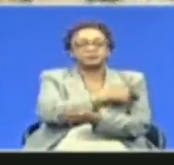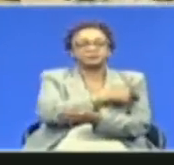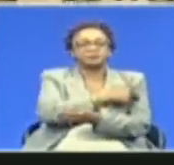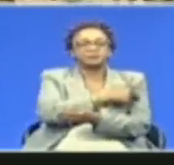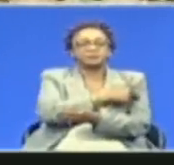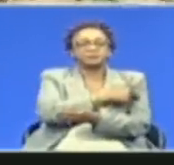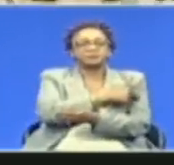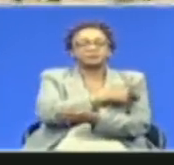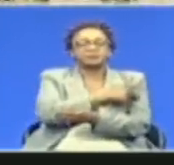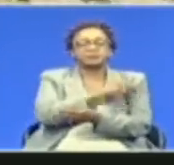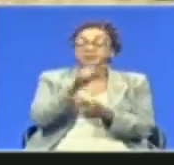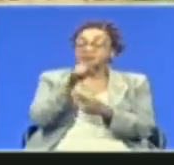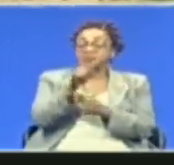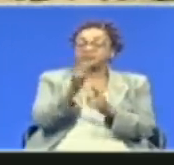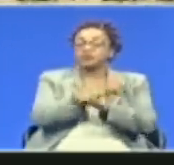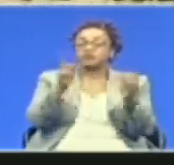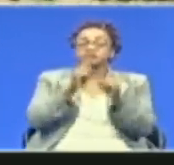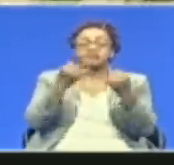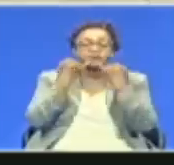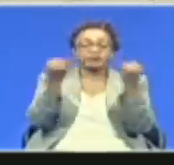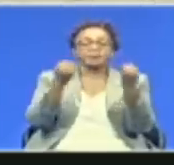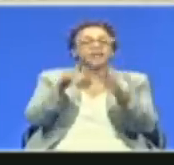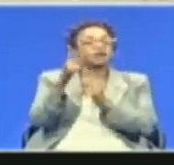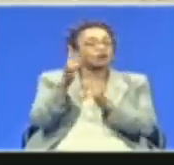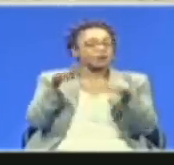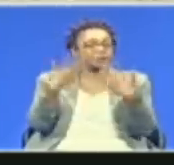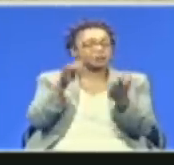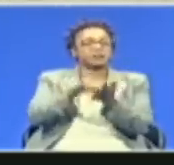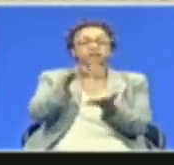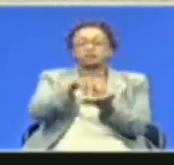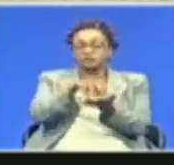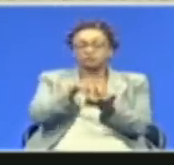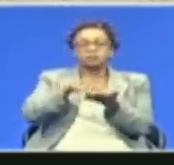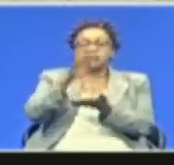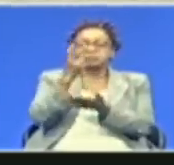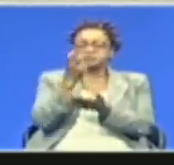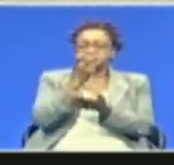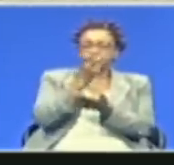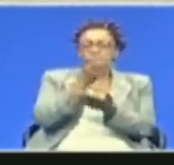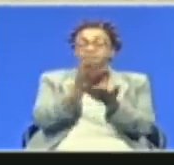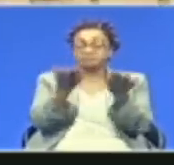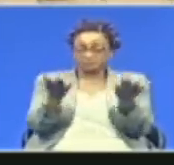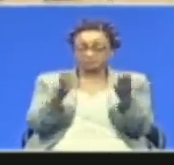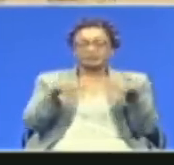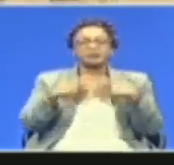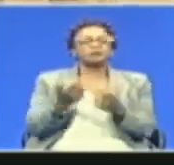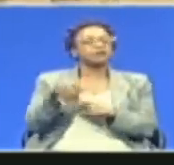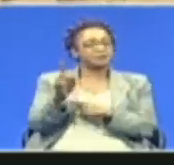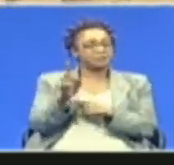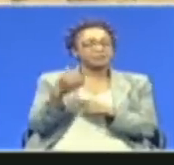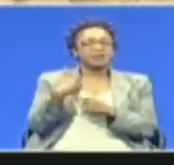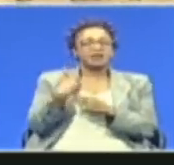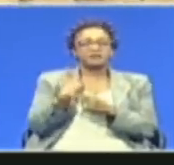stand accused of not informing his in-law about the incident. More suspicion is being raised of an allegation of him having booked